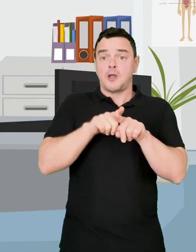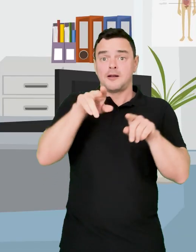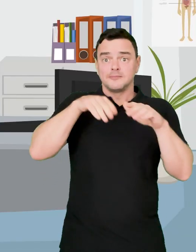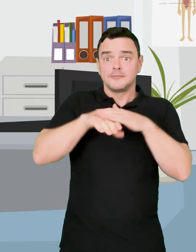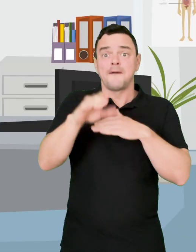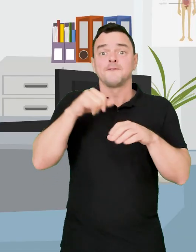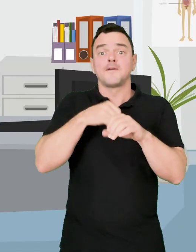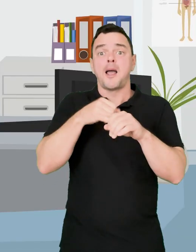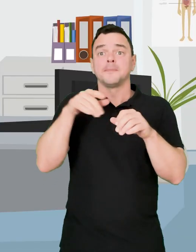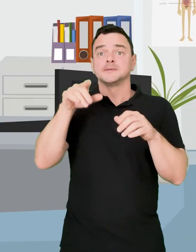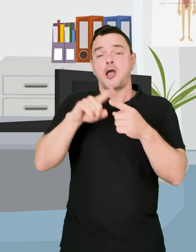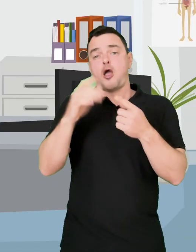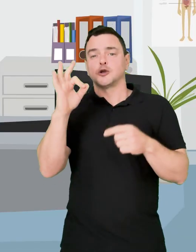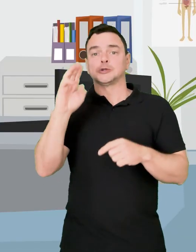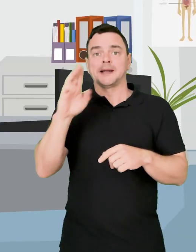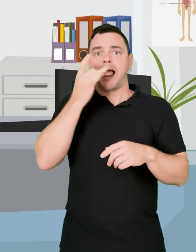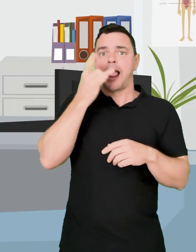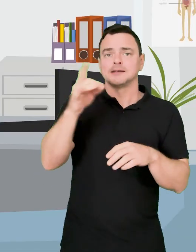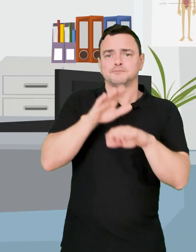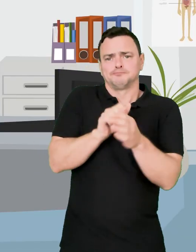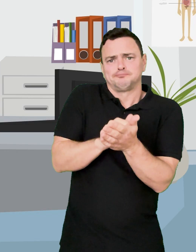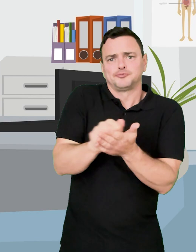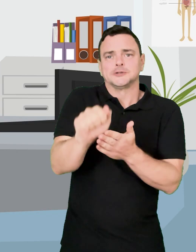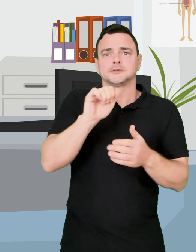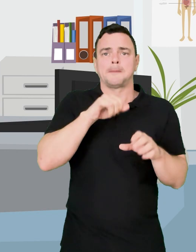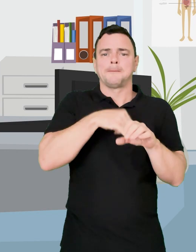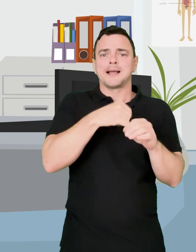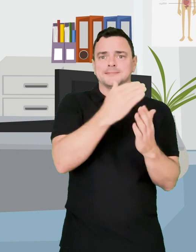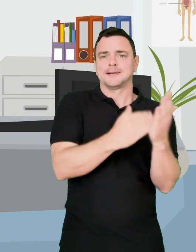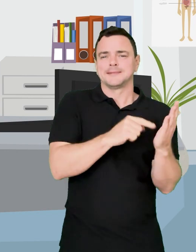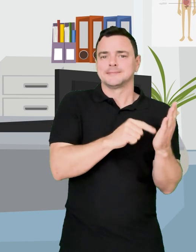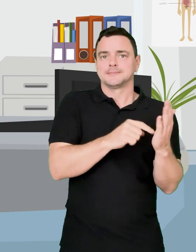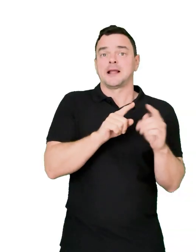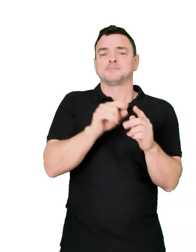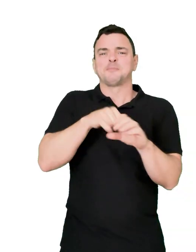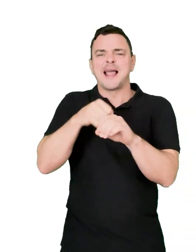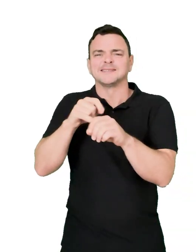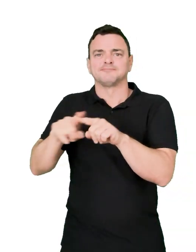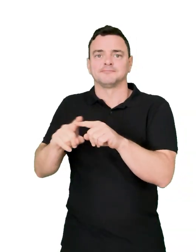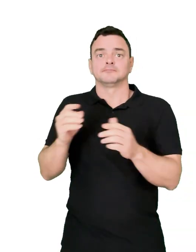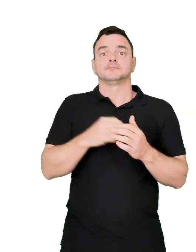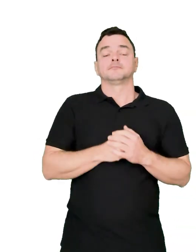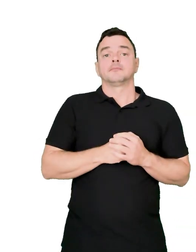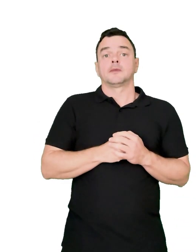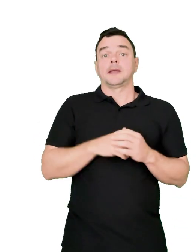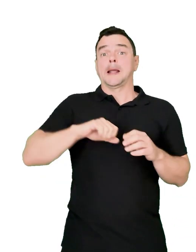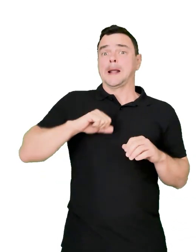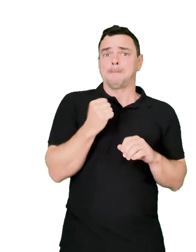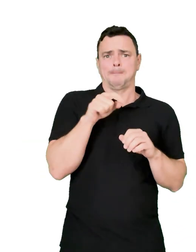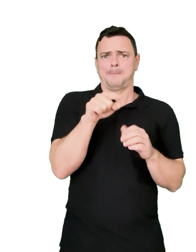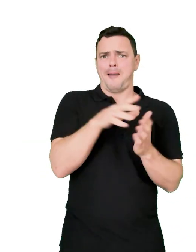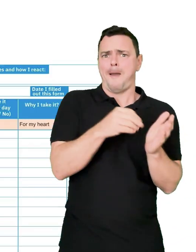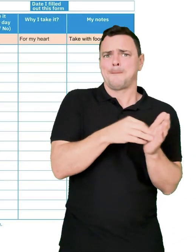you. You can also ask your pharmacist or GP to print out a list of your medicines.